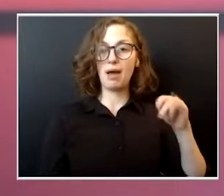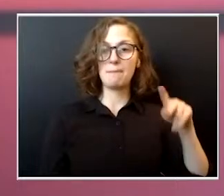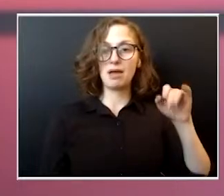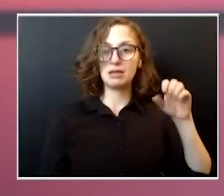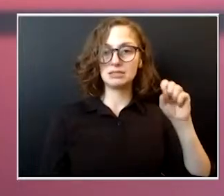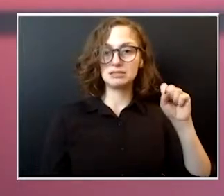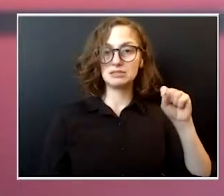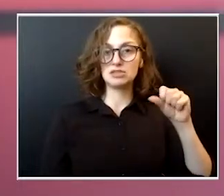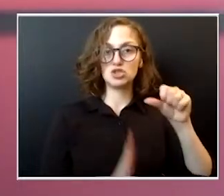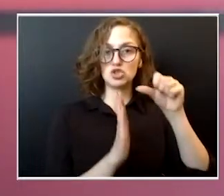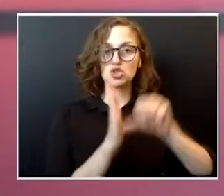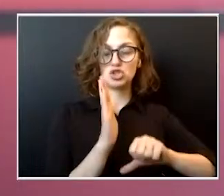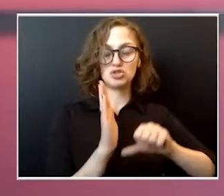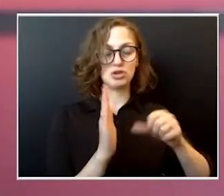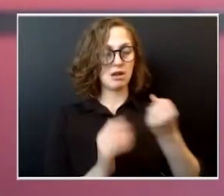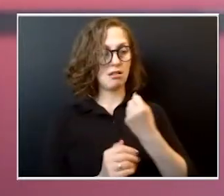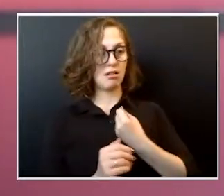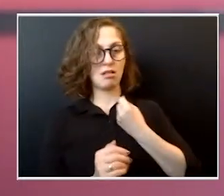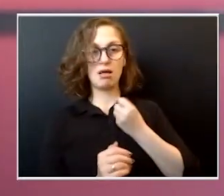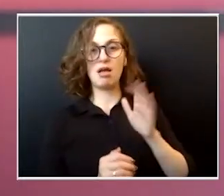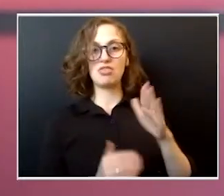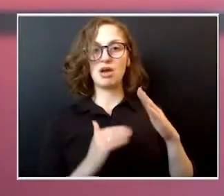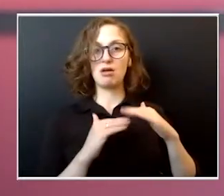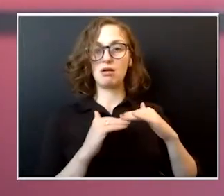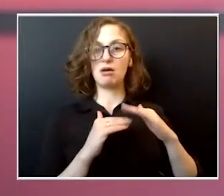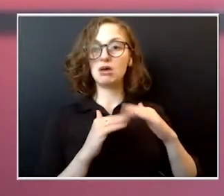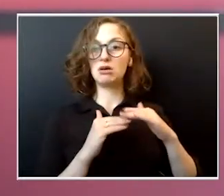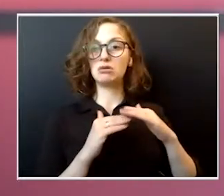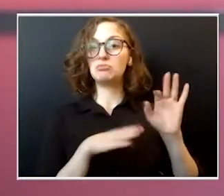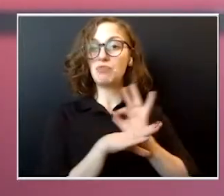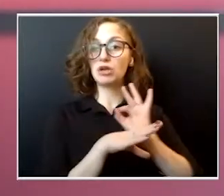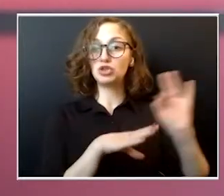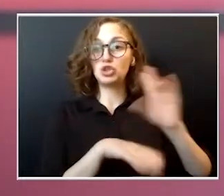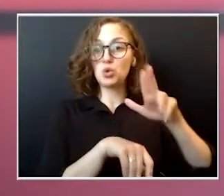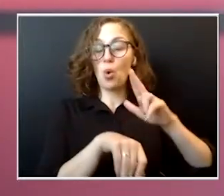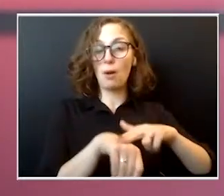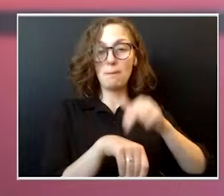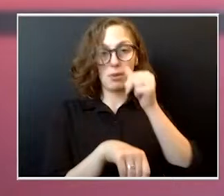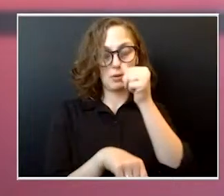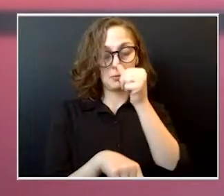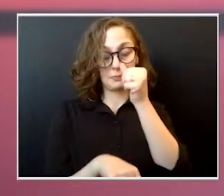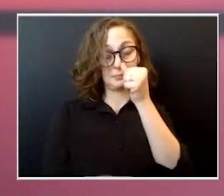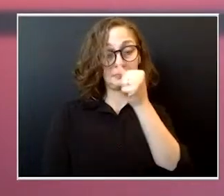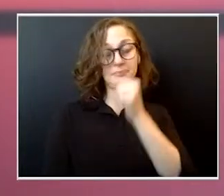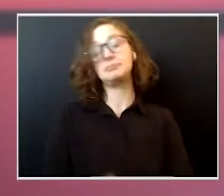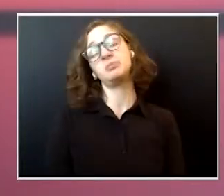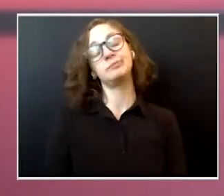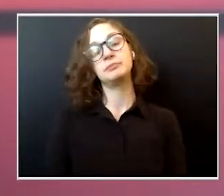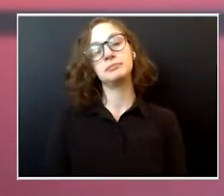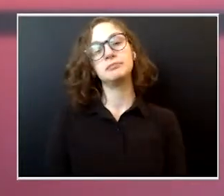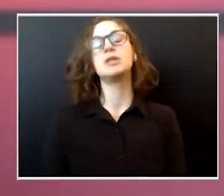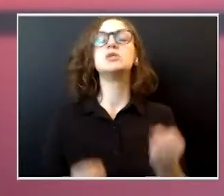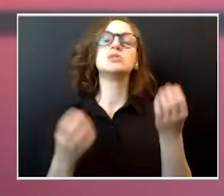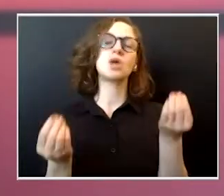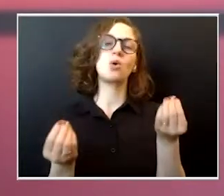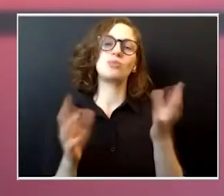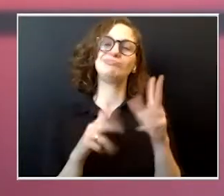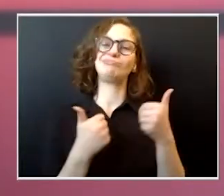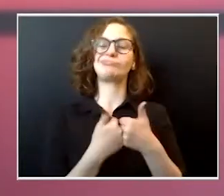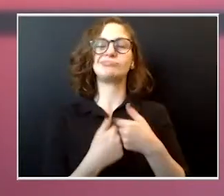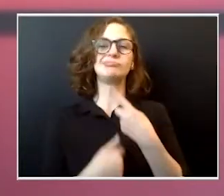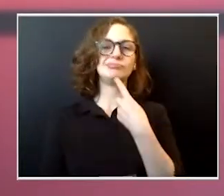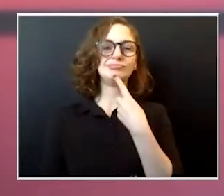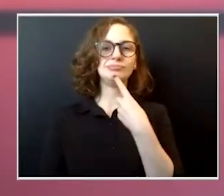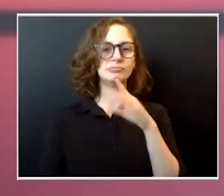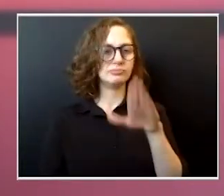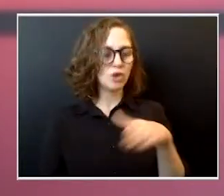normal, so or is functioning normally, I should say. It doesn't look normal, but so it's hard to say you have a bicuspid